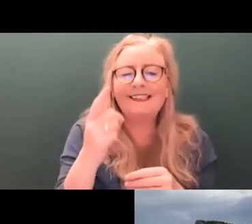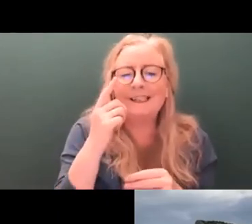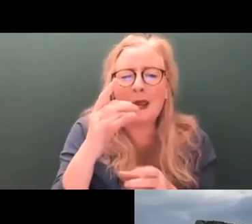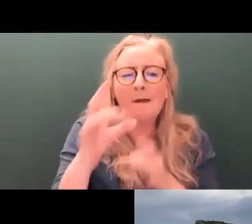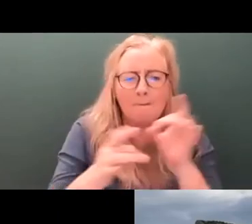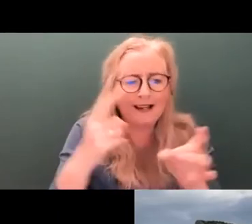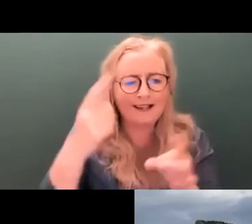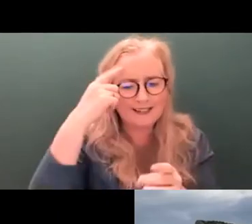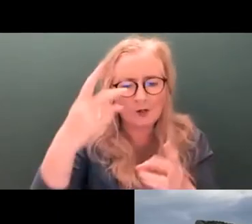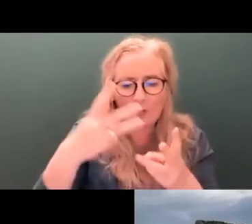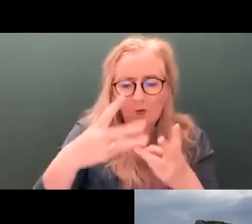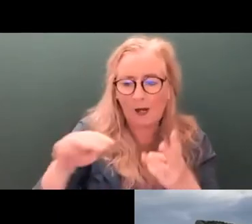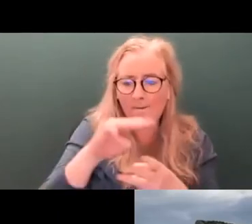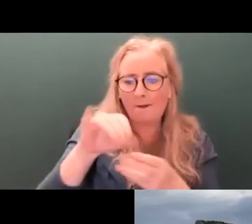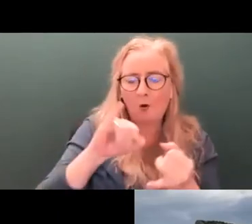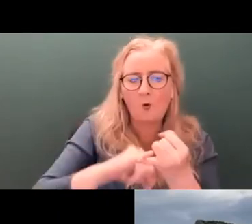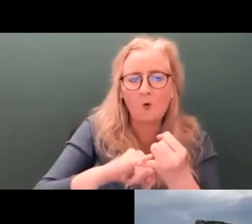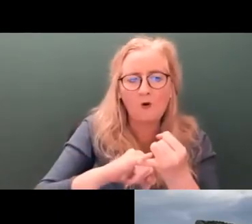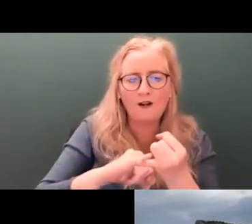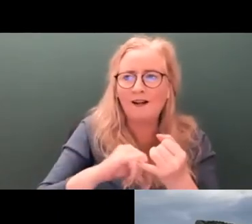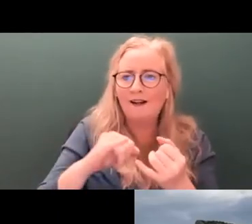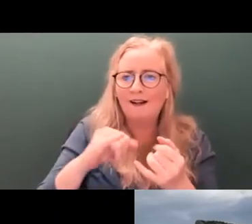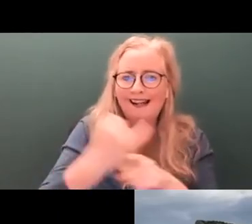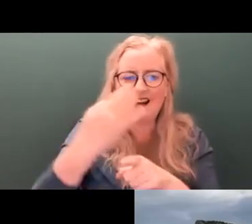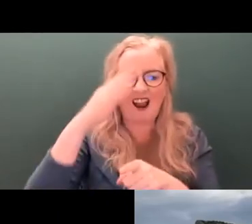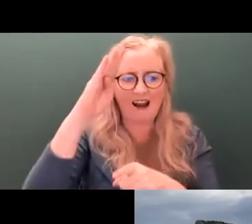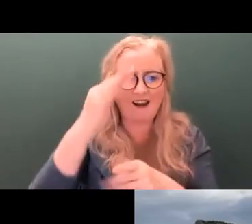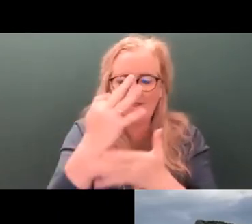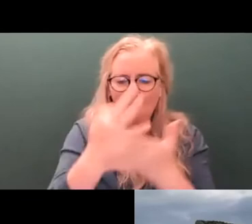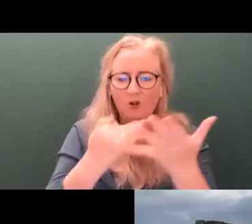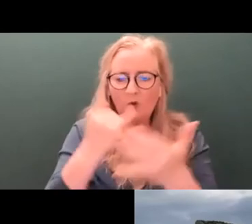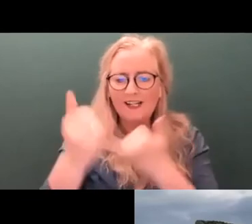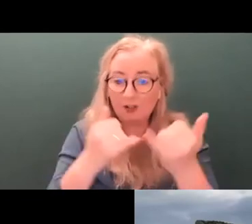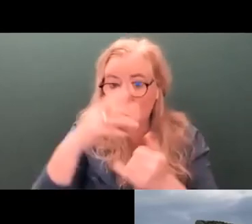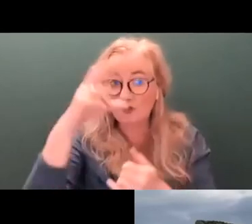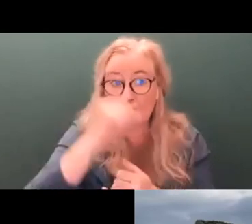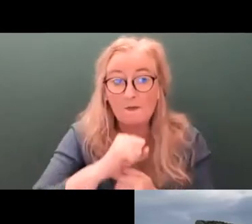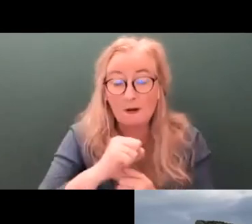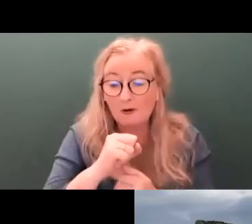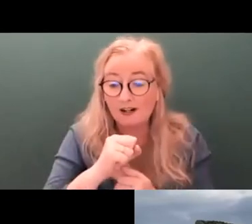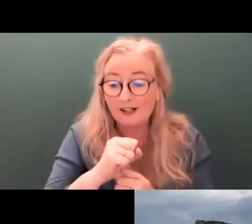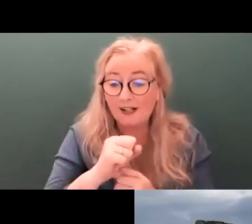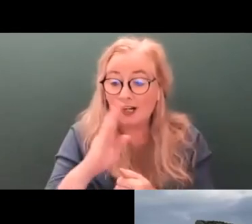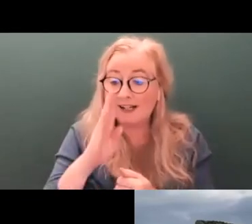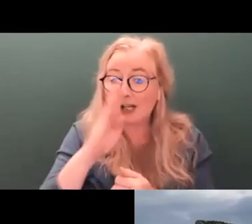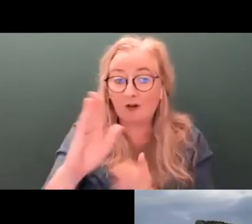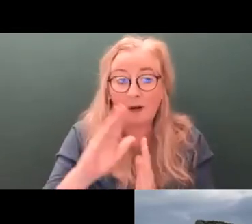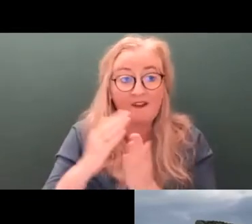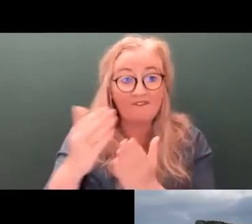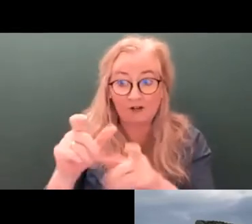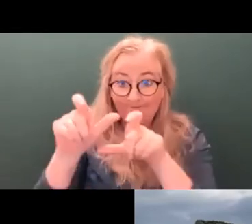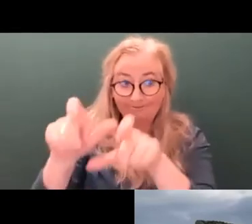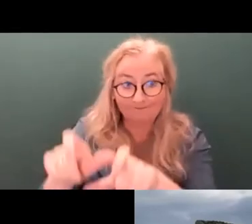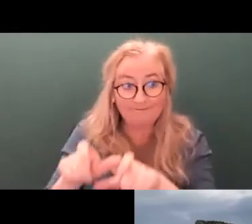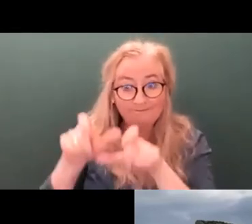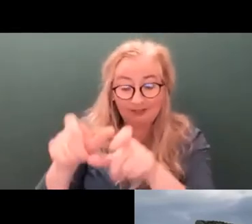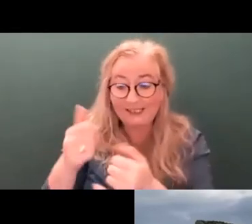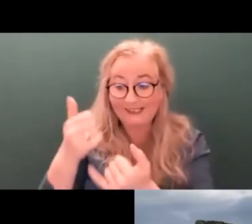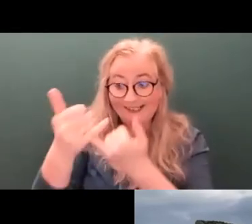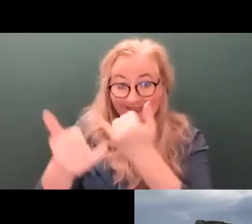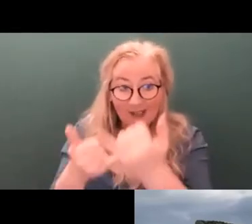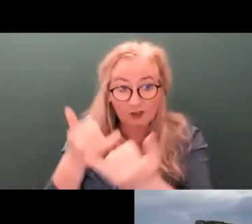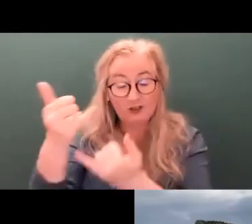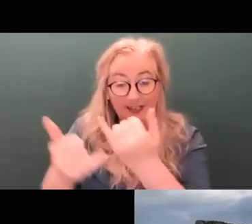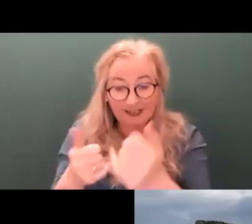that people who have been in the country for a number of years, you know, there was a time there that there were direct provision for a number of years. You know, they